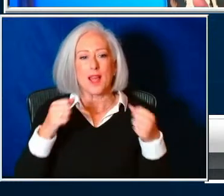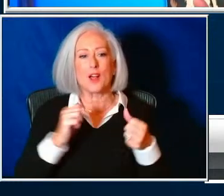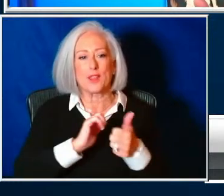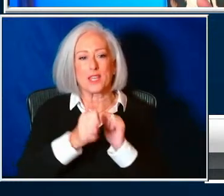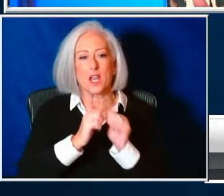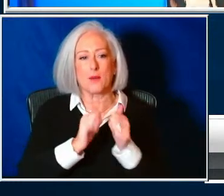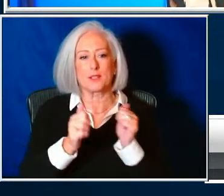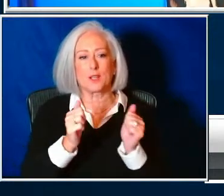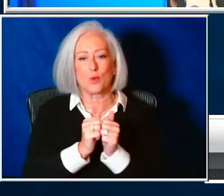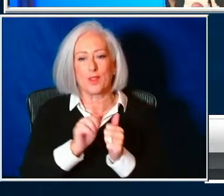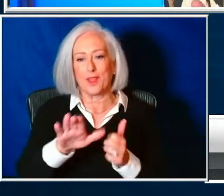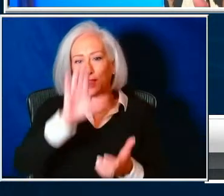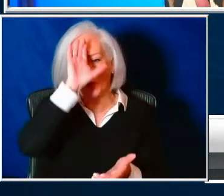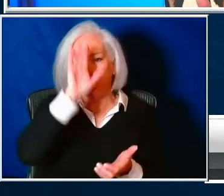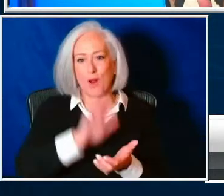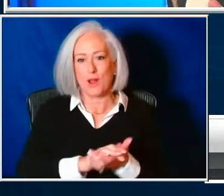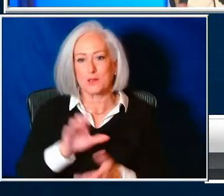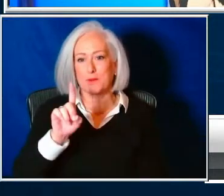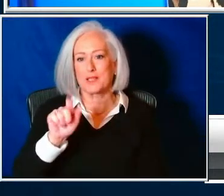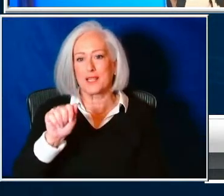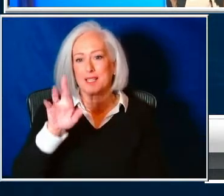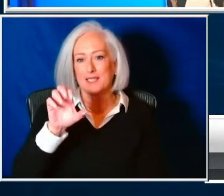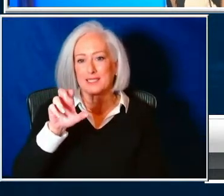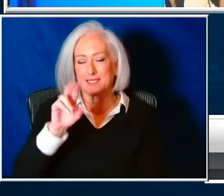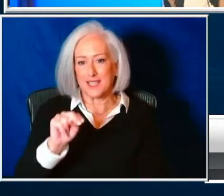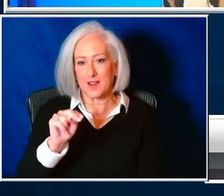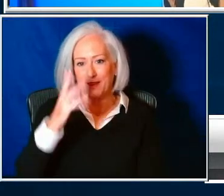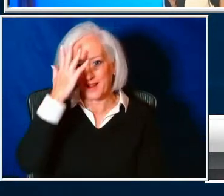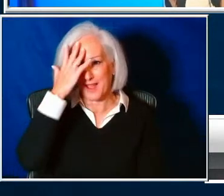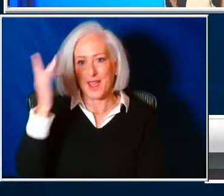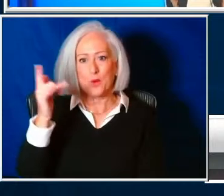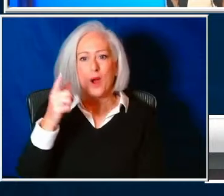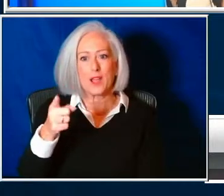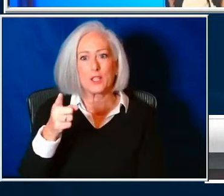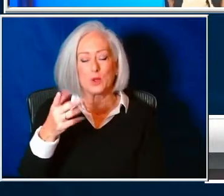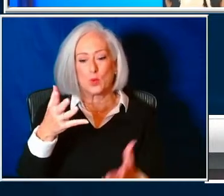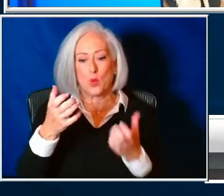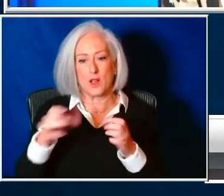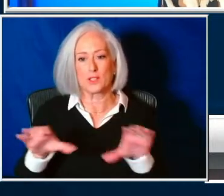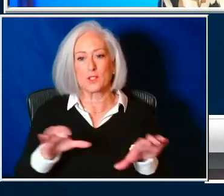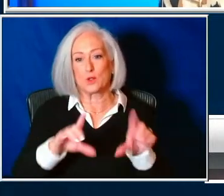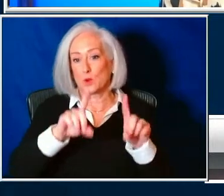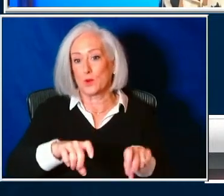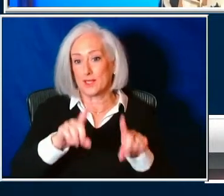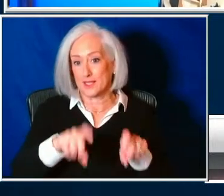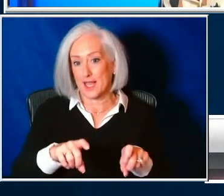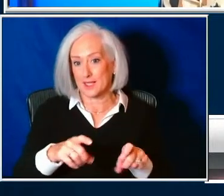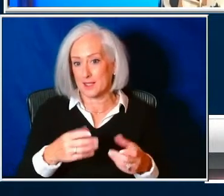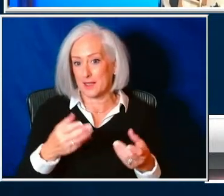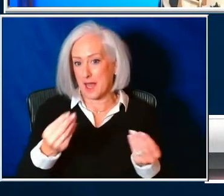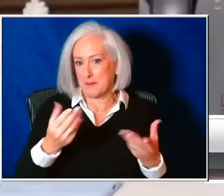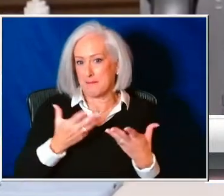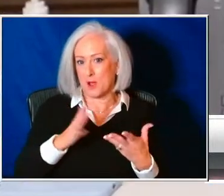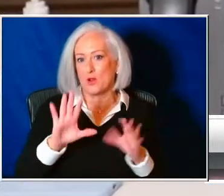Darren, and why you wanted to get it, a little bit about your family history.